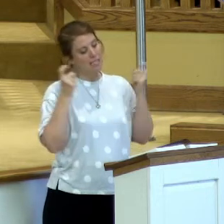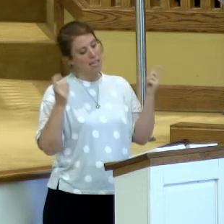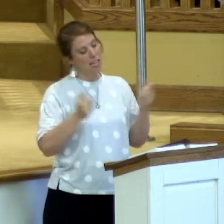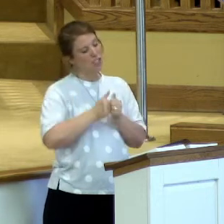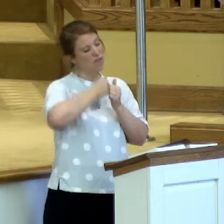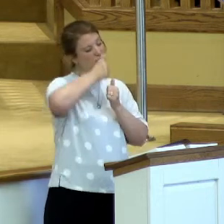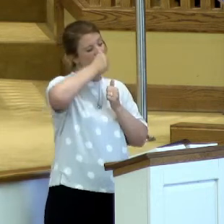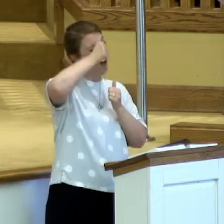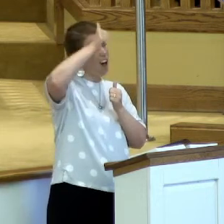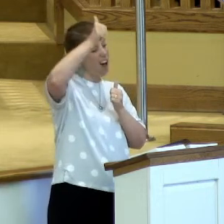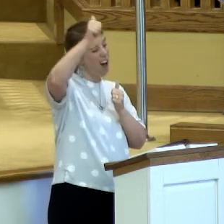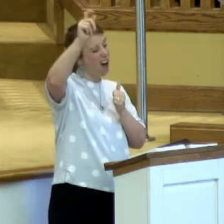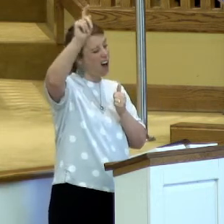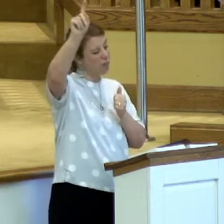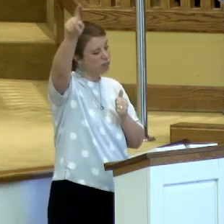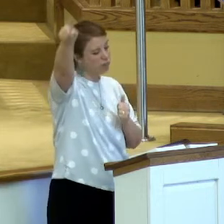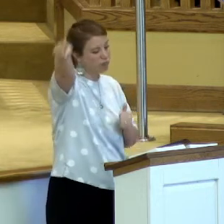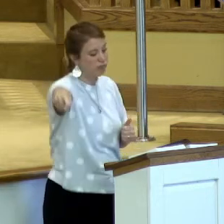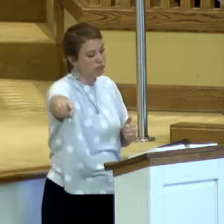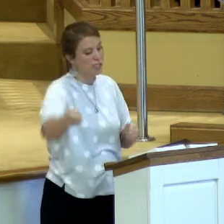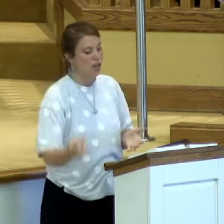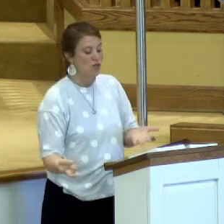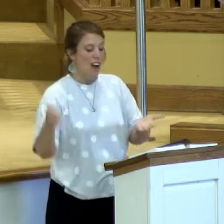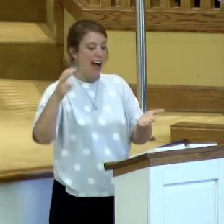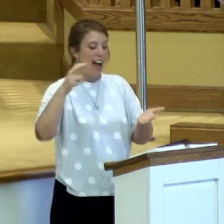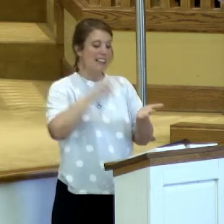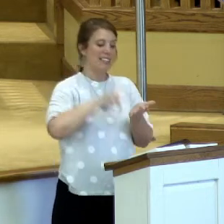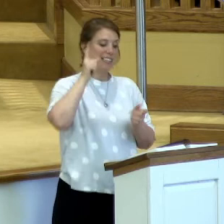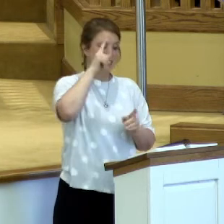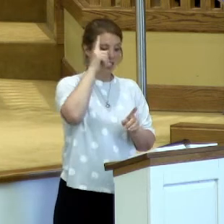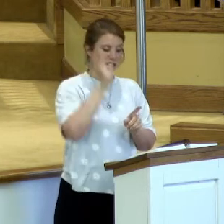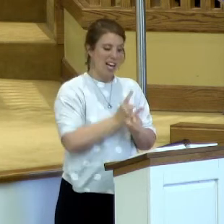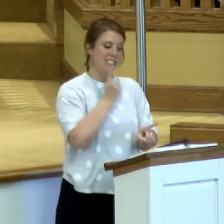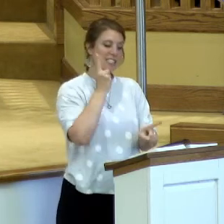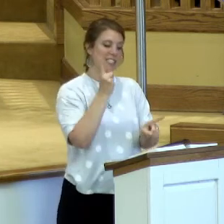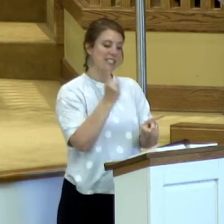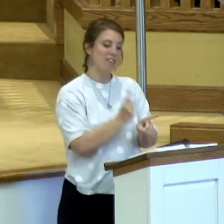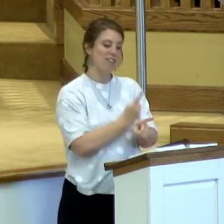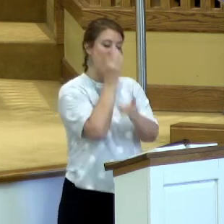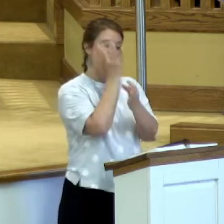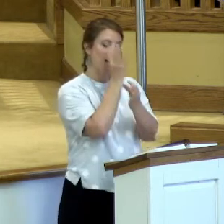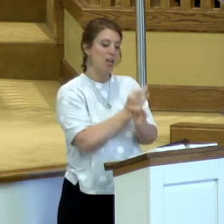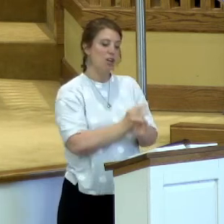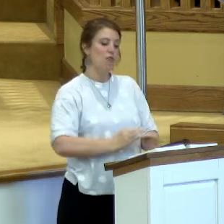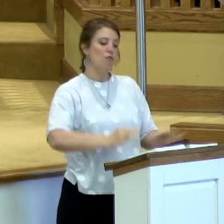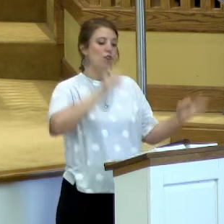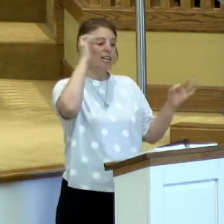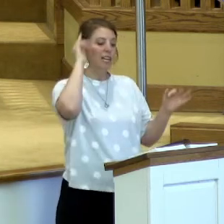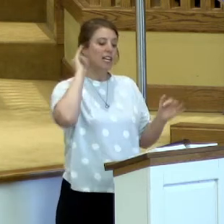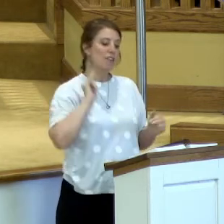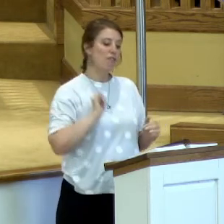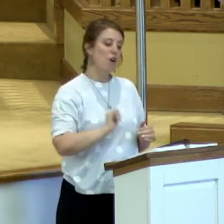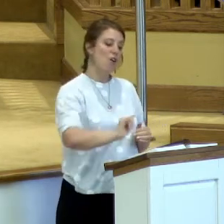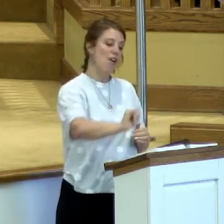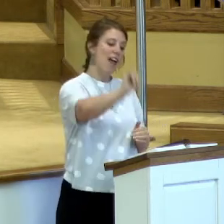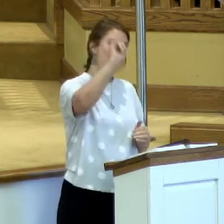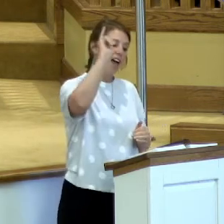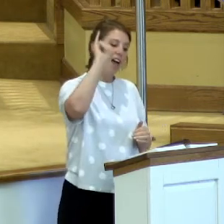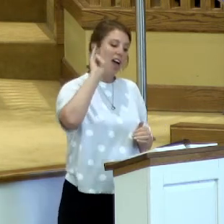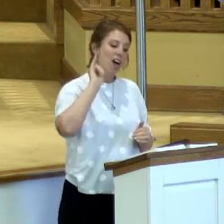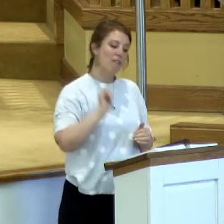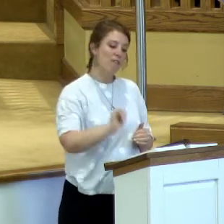carried my sins far away. Rising, he justified freely